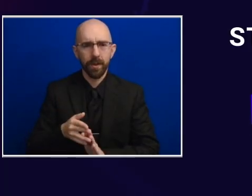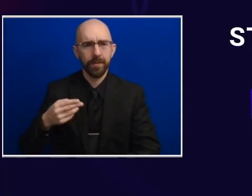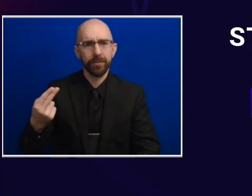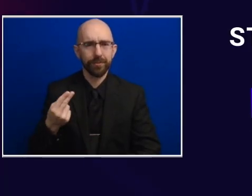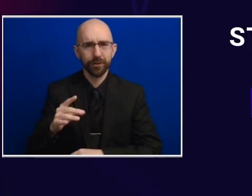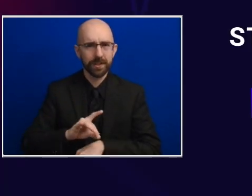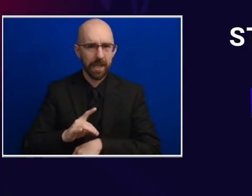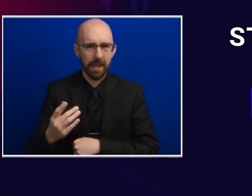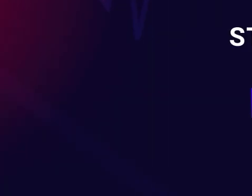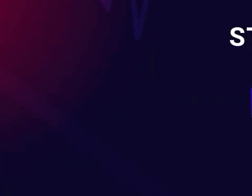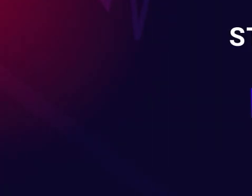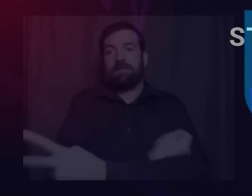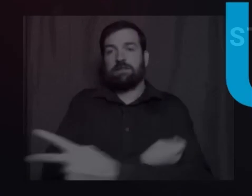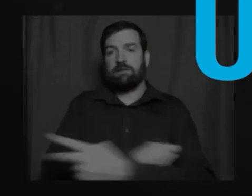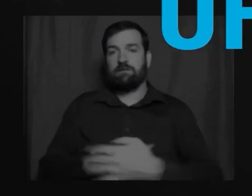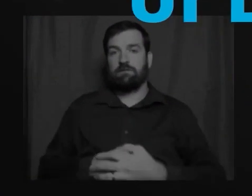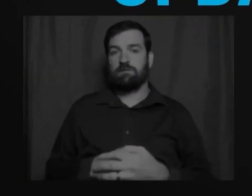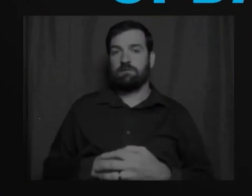a.m.